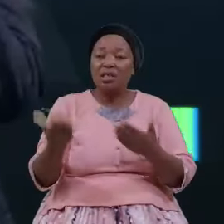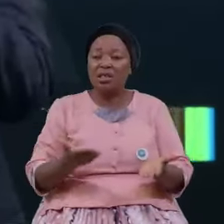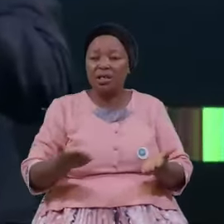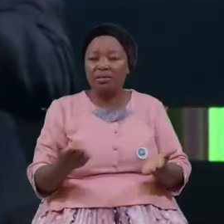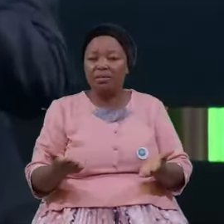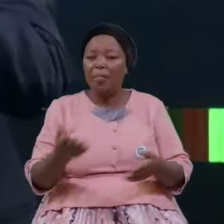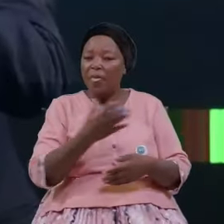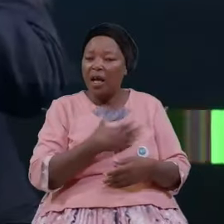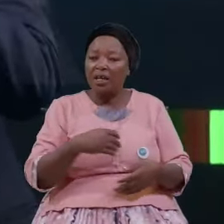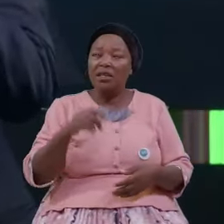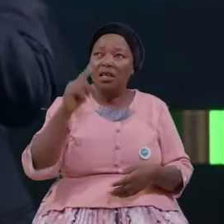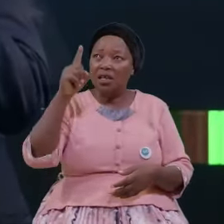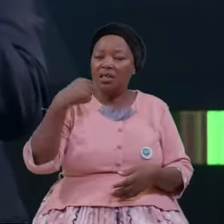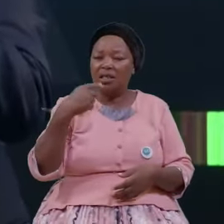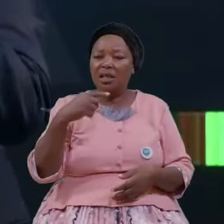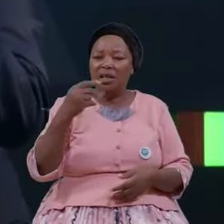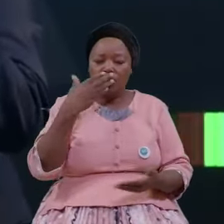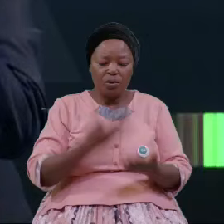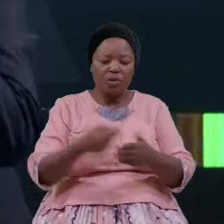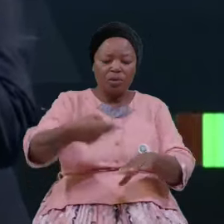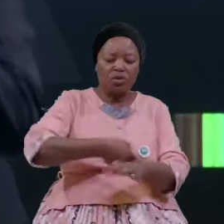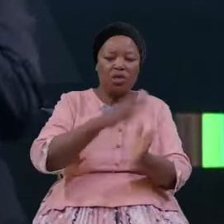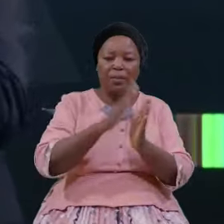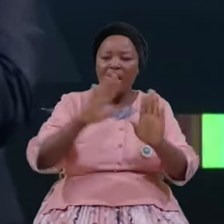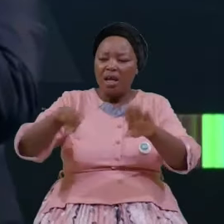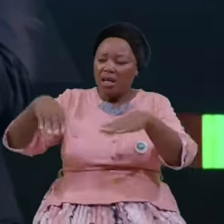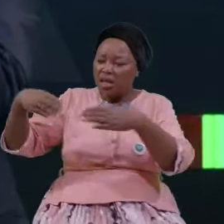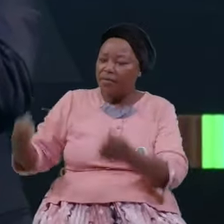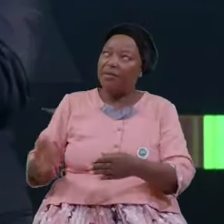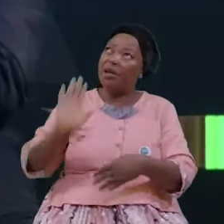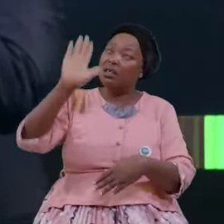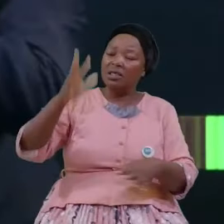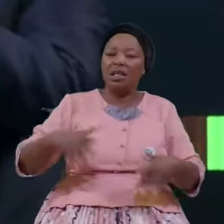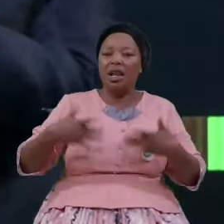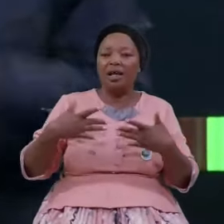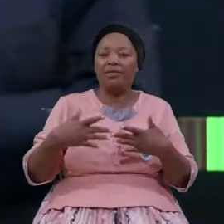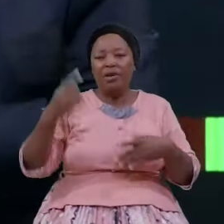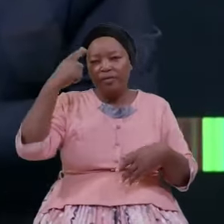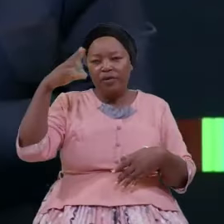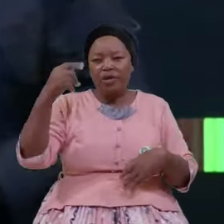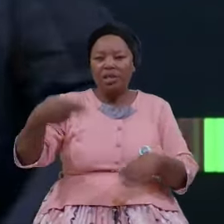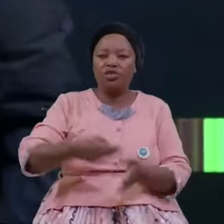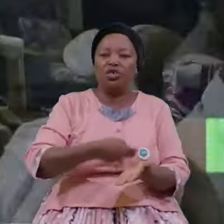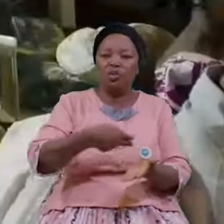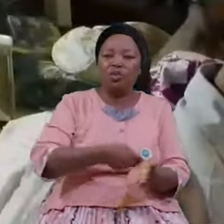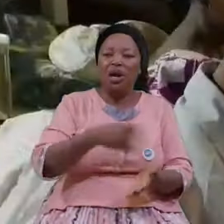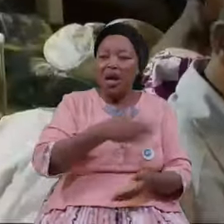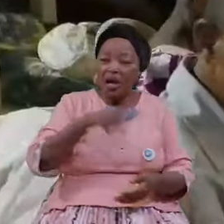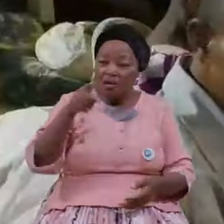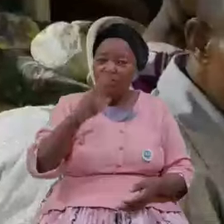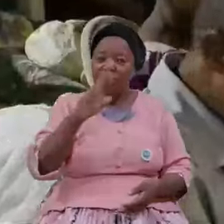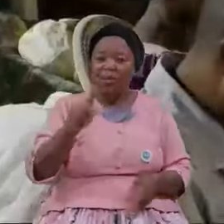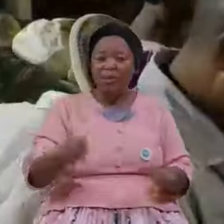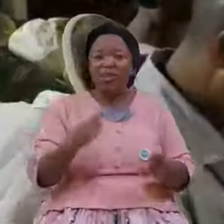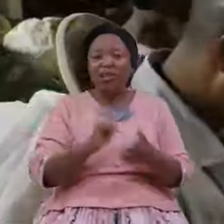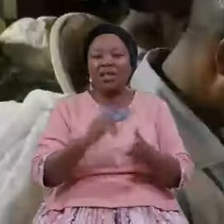says, the good shepherd giveth his life for the sheep. And you are the person he's talking about.